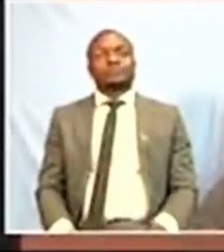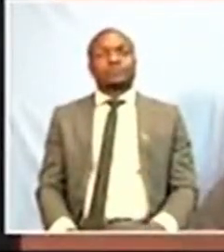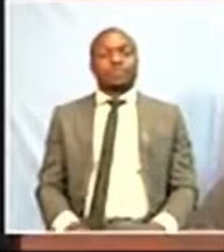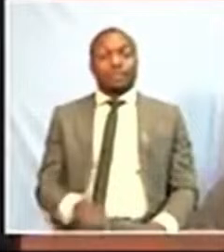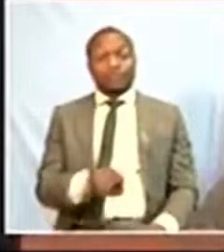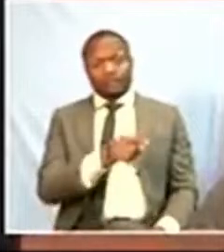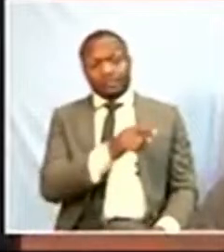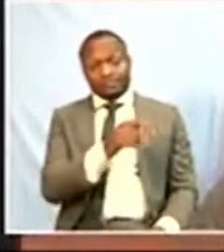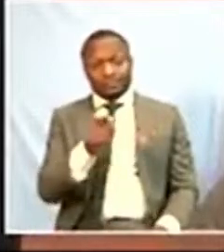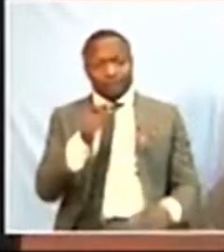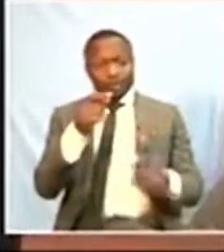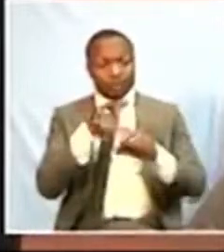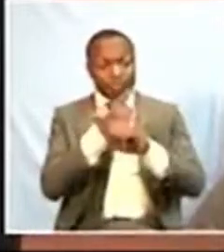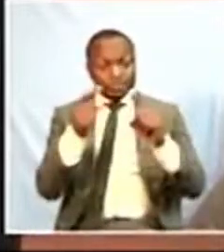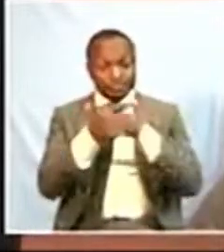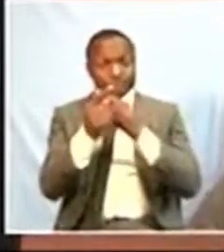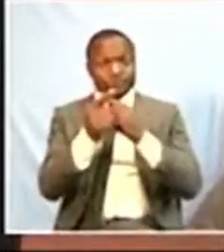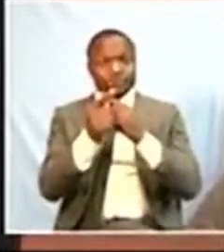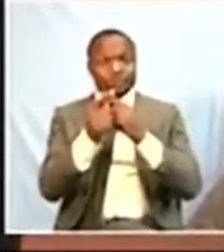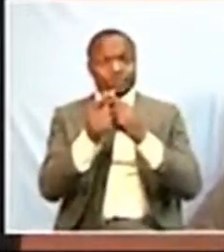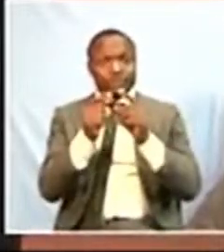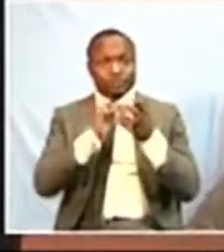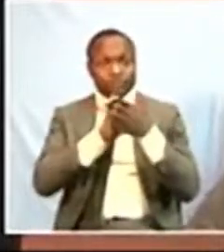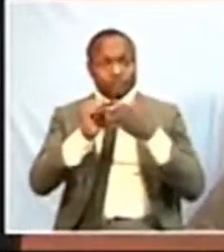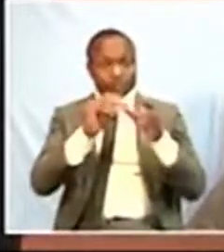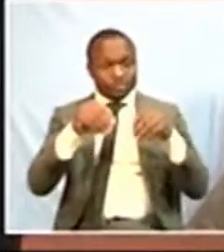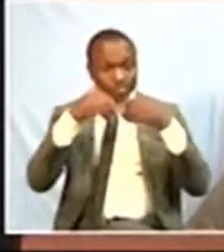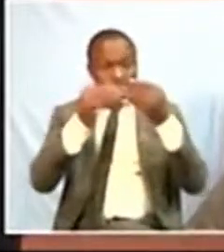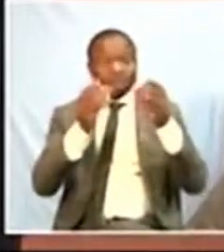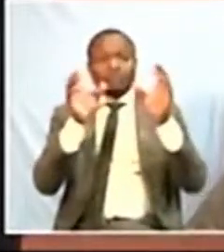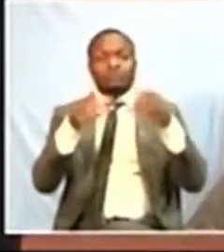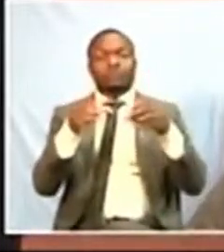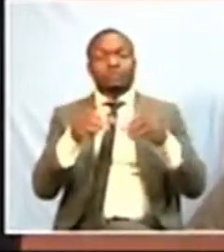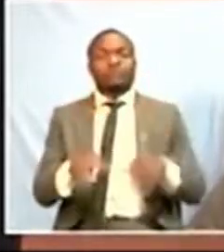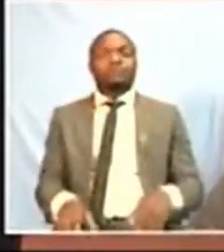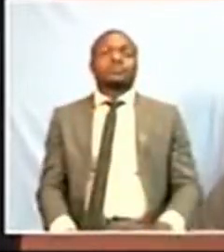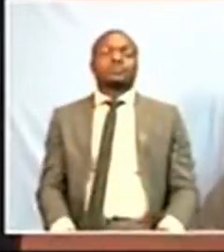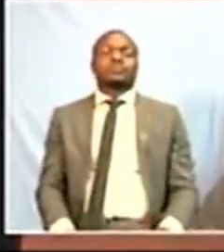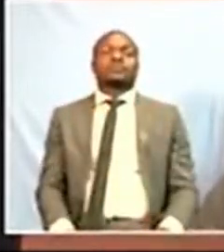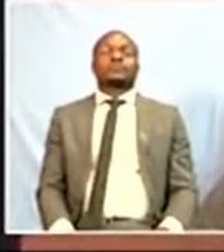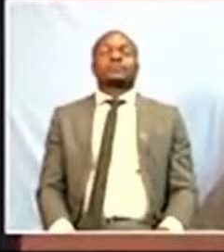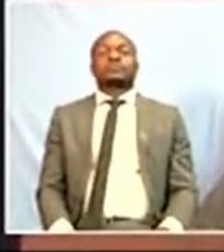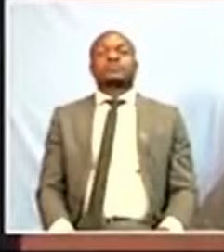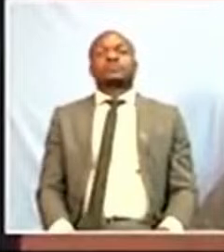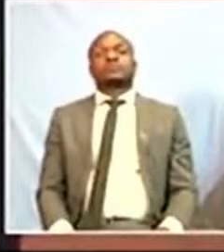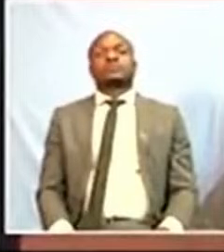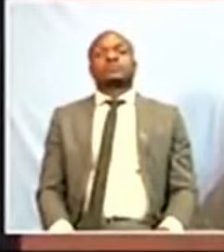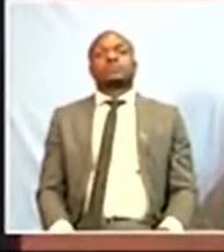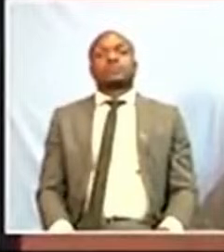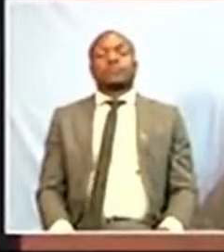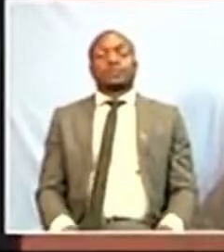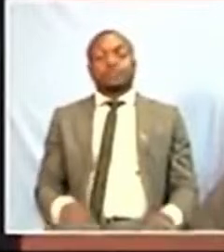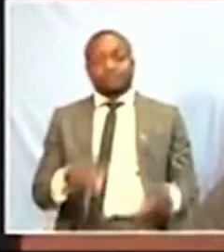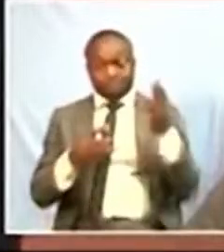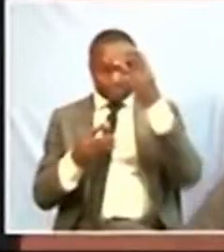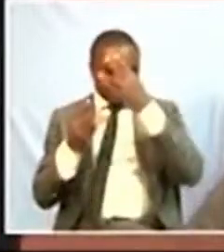These contradictory statements given by the council are quite